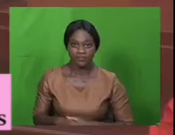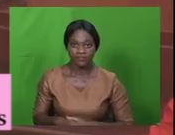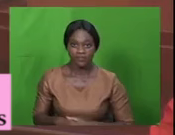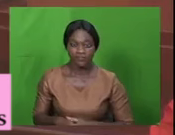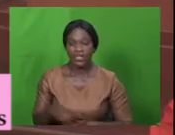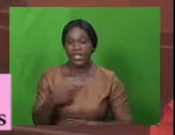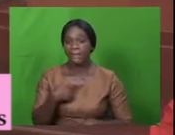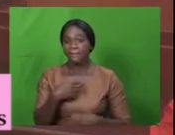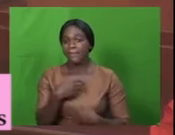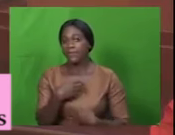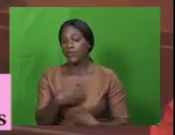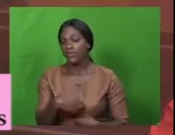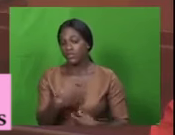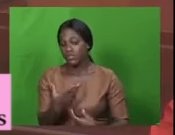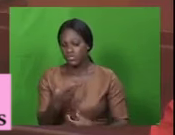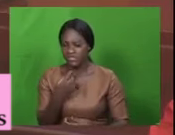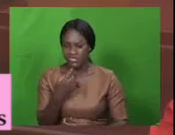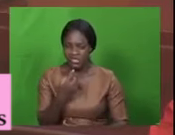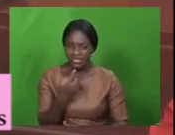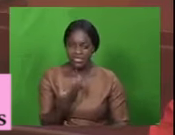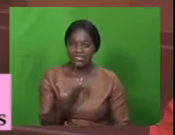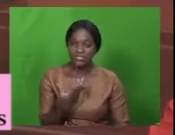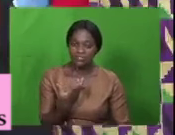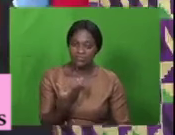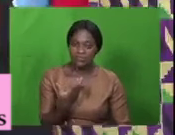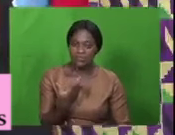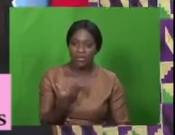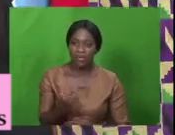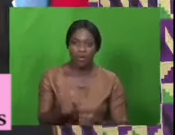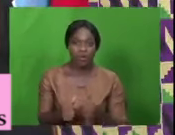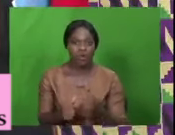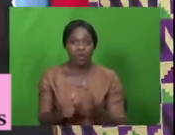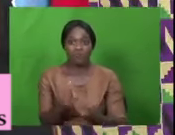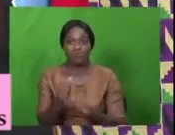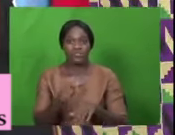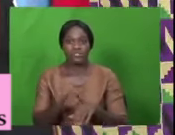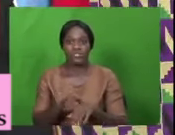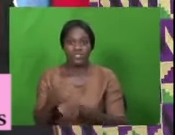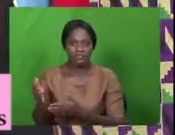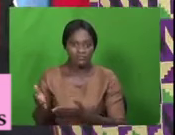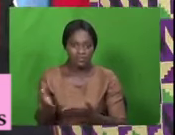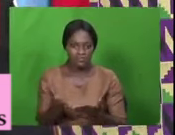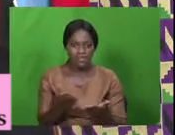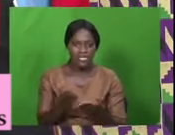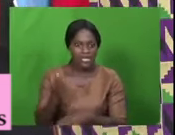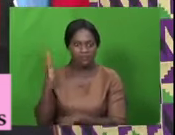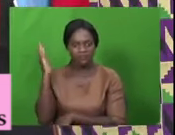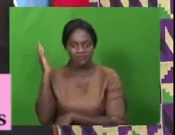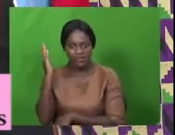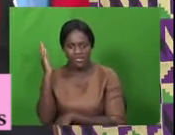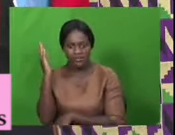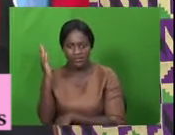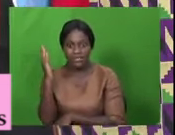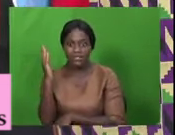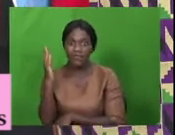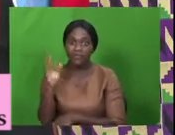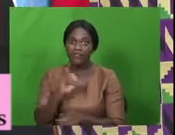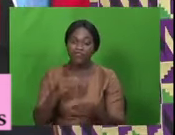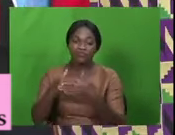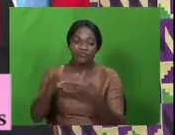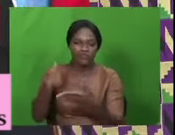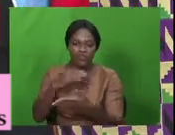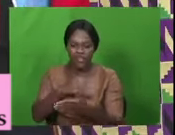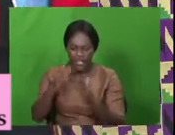wish to make a departure from the usual format of messages on the state of the nation and